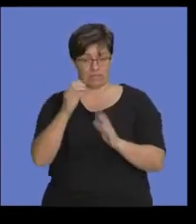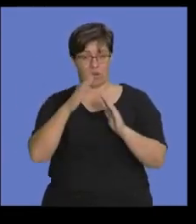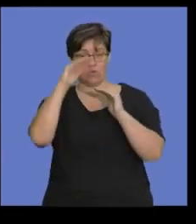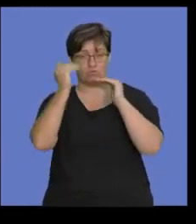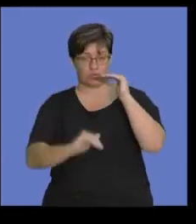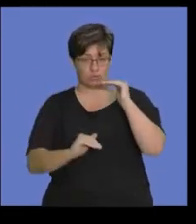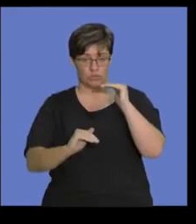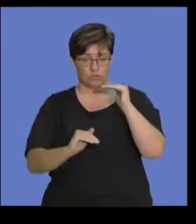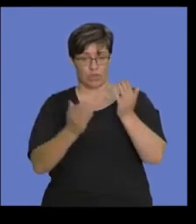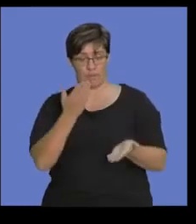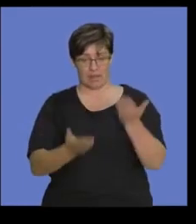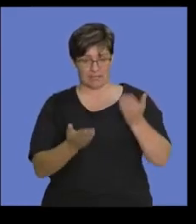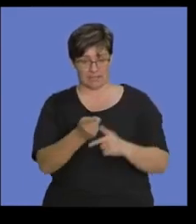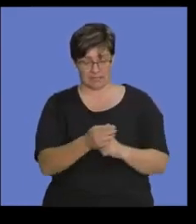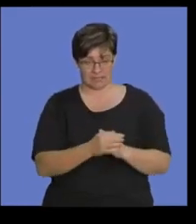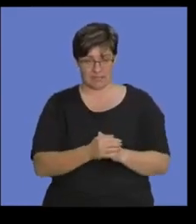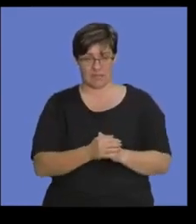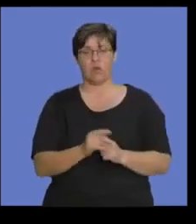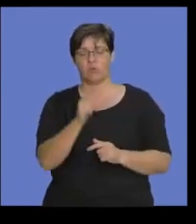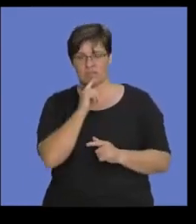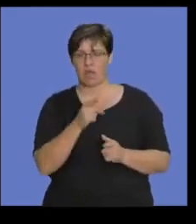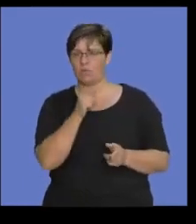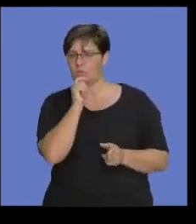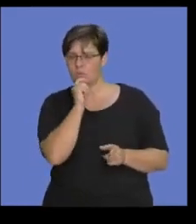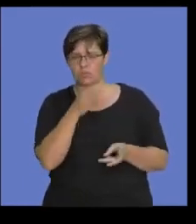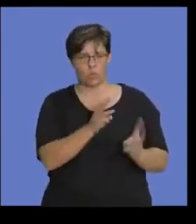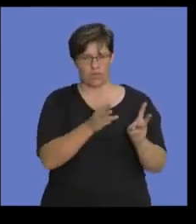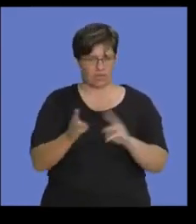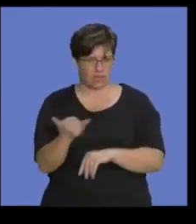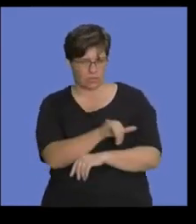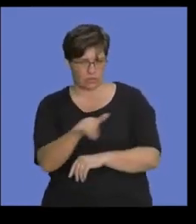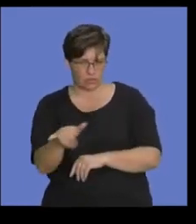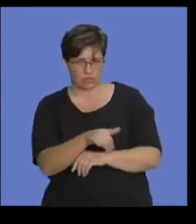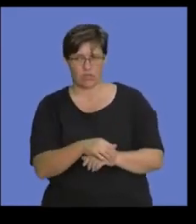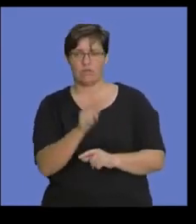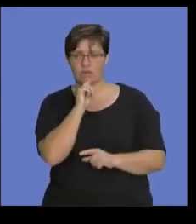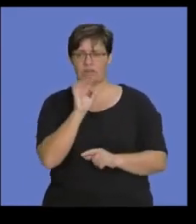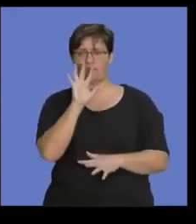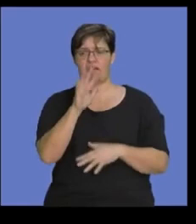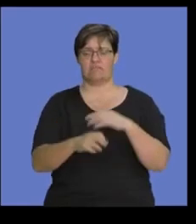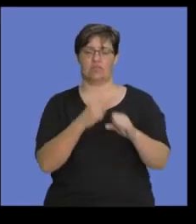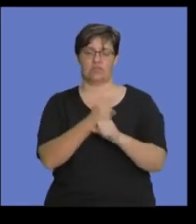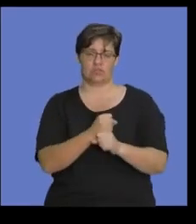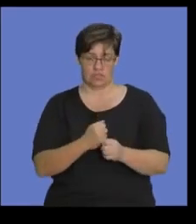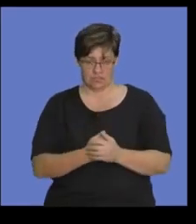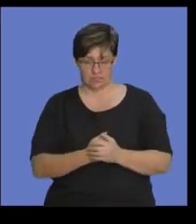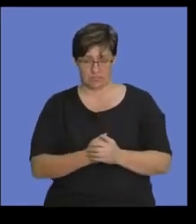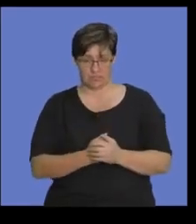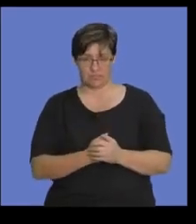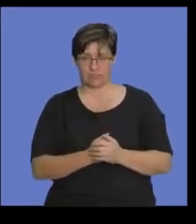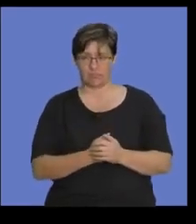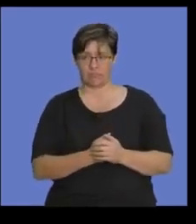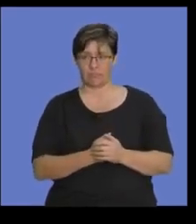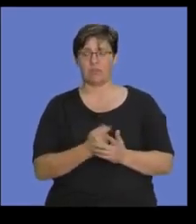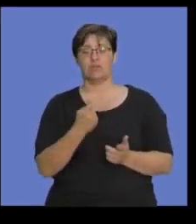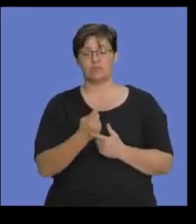a reducing balance. We specify which method are we using, and then this was for 5 years. So